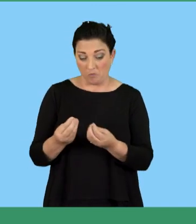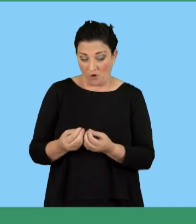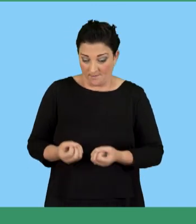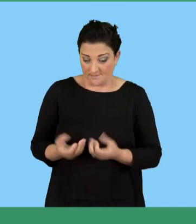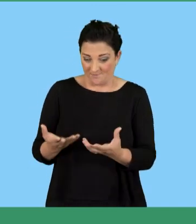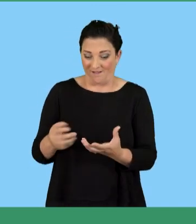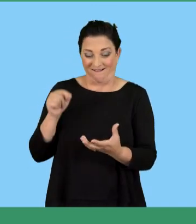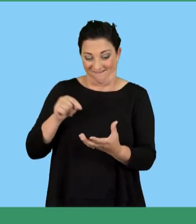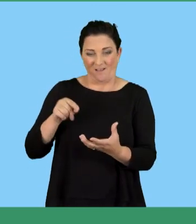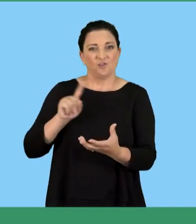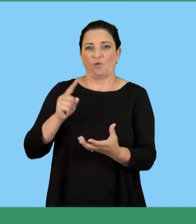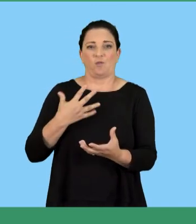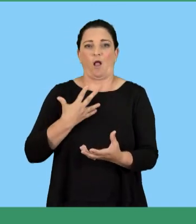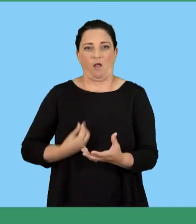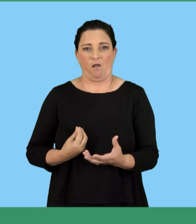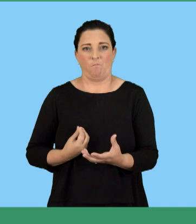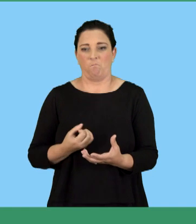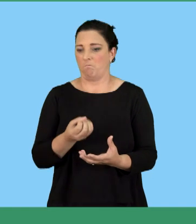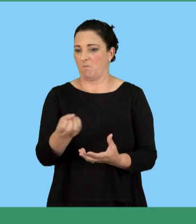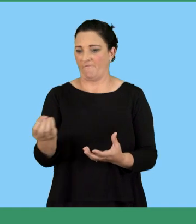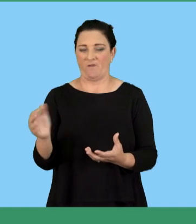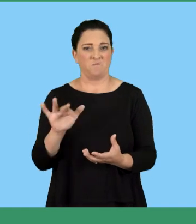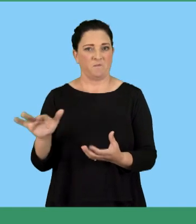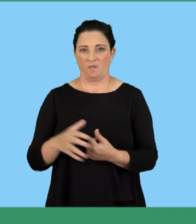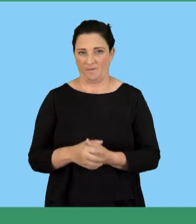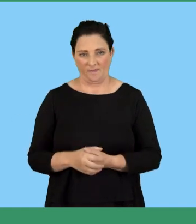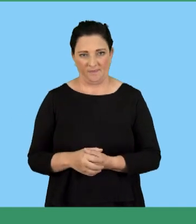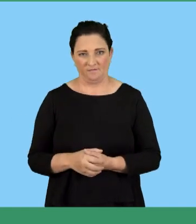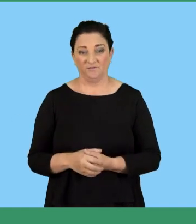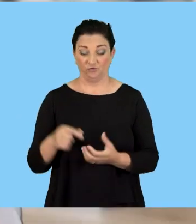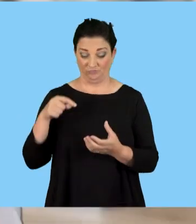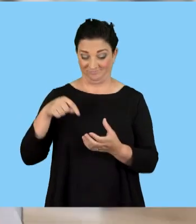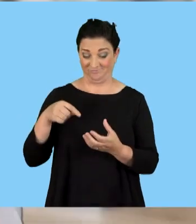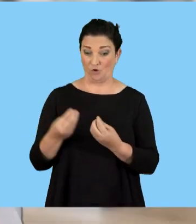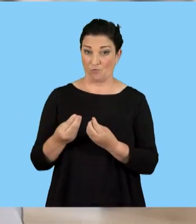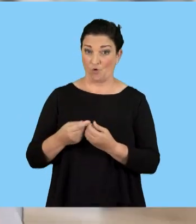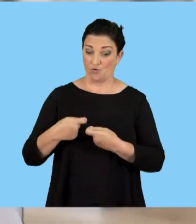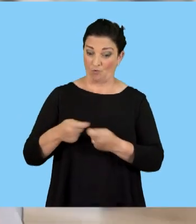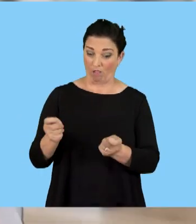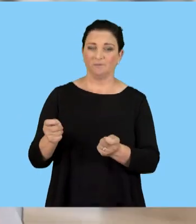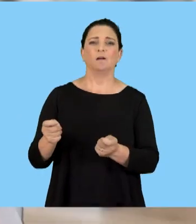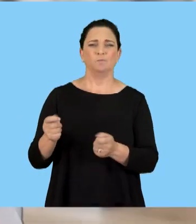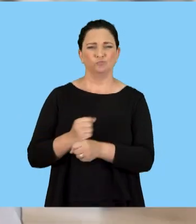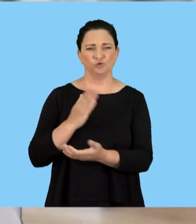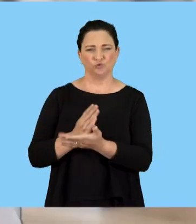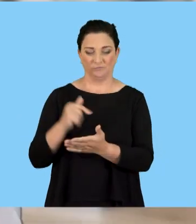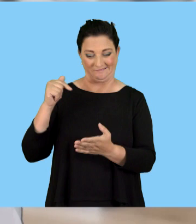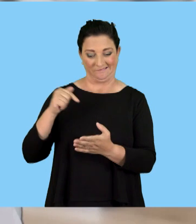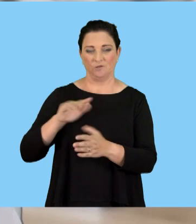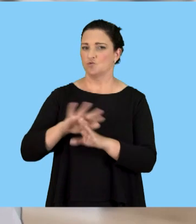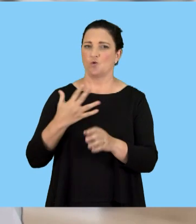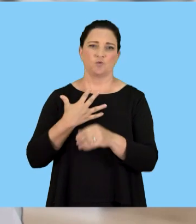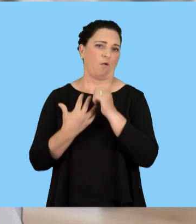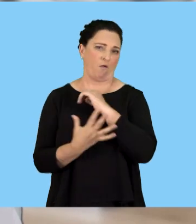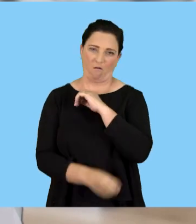supply do not harm consumers. So they should make sure that whatever product that is being sold will not harm the